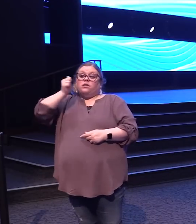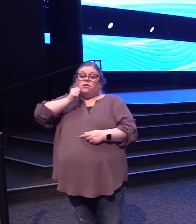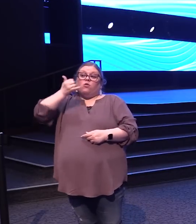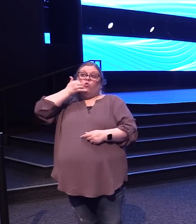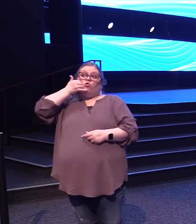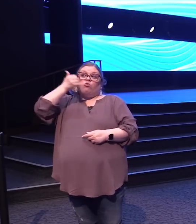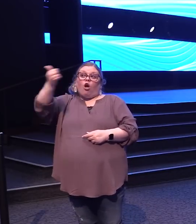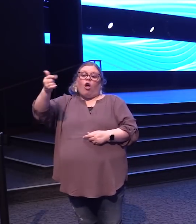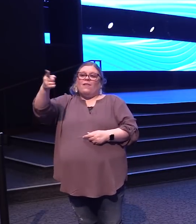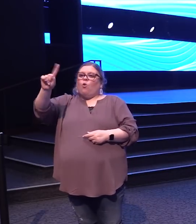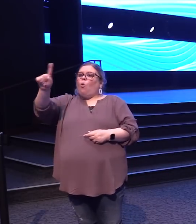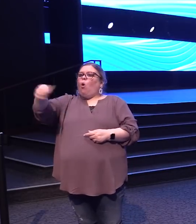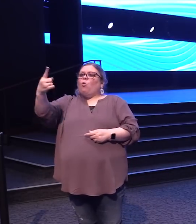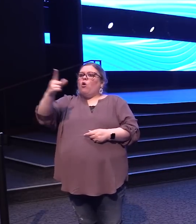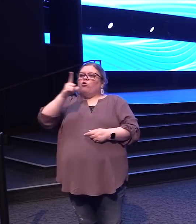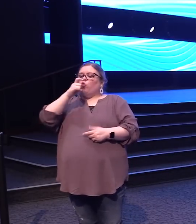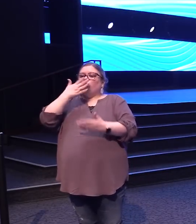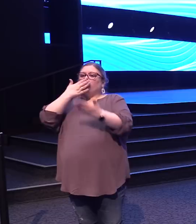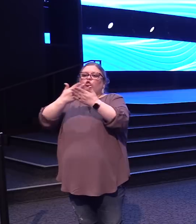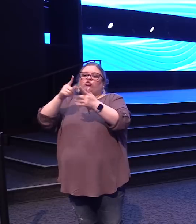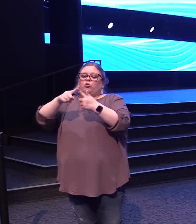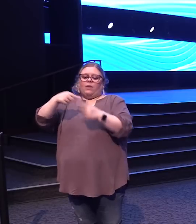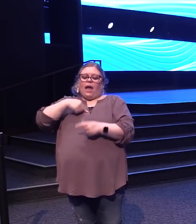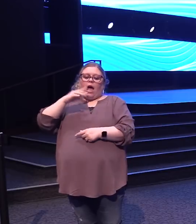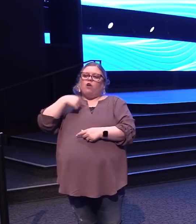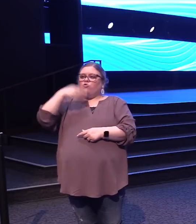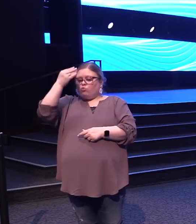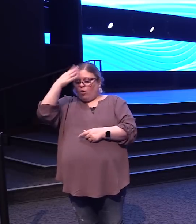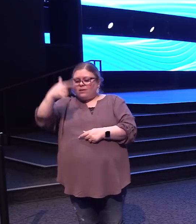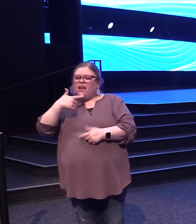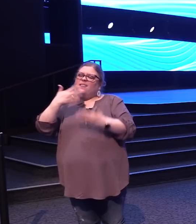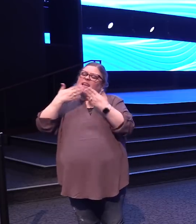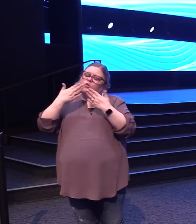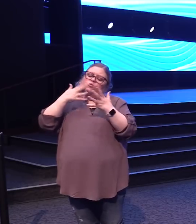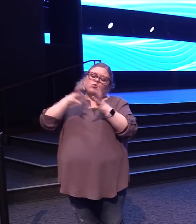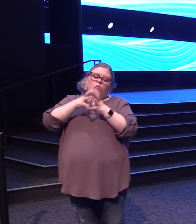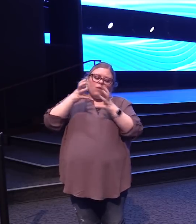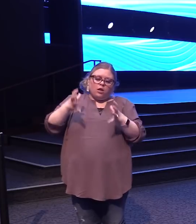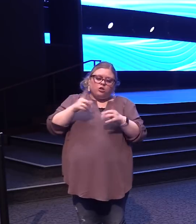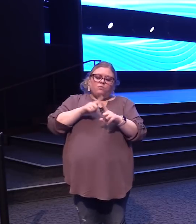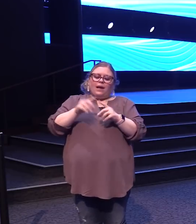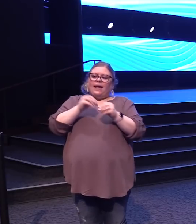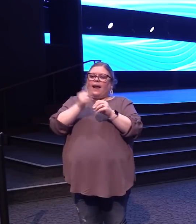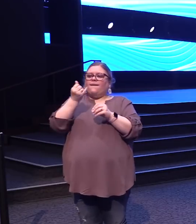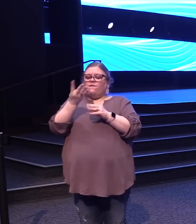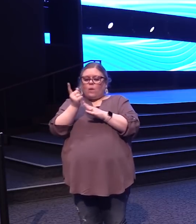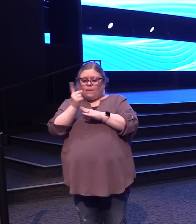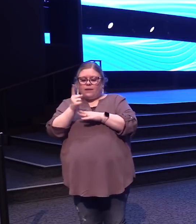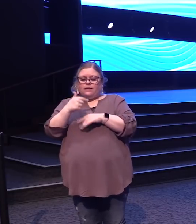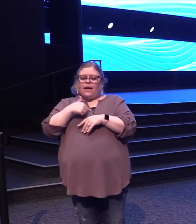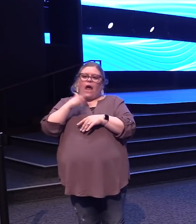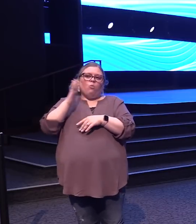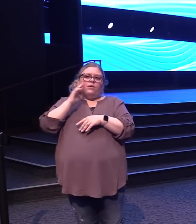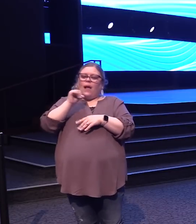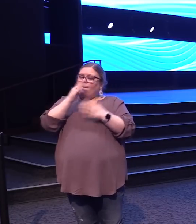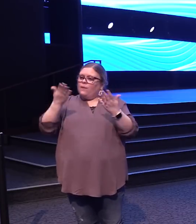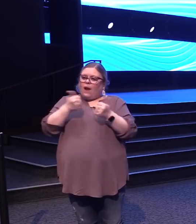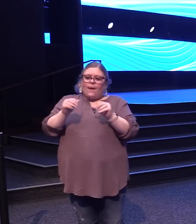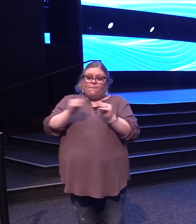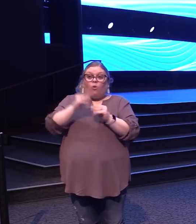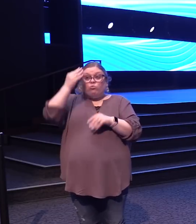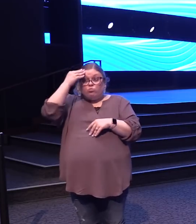who was the only one who was ever good to me. And I was told her, okay, thank you so much, but in a few more minutes, I won't be here